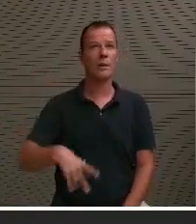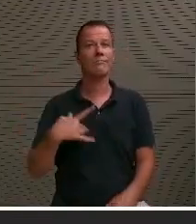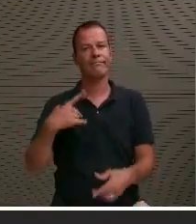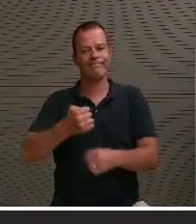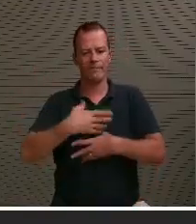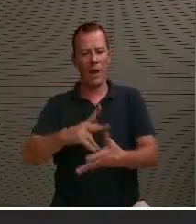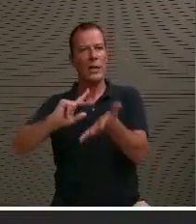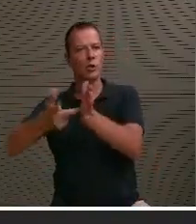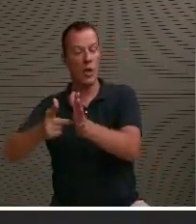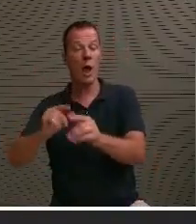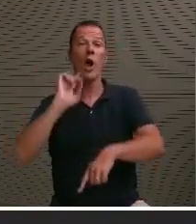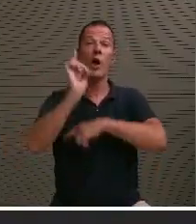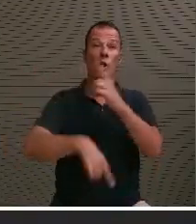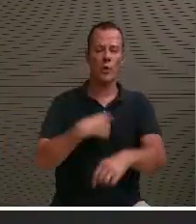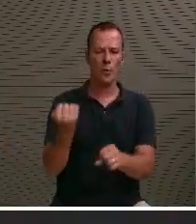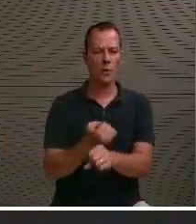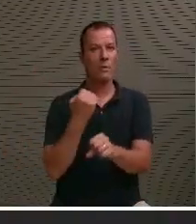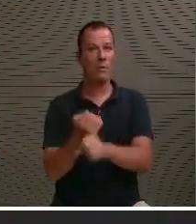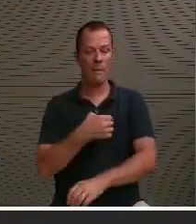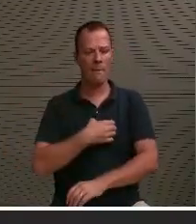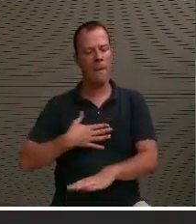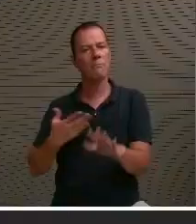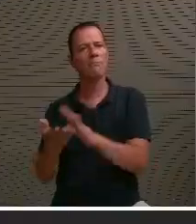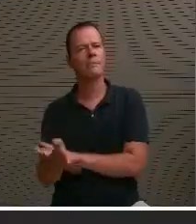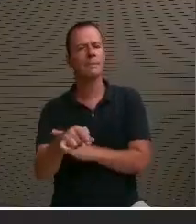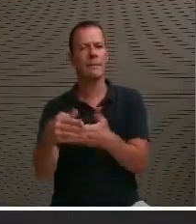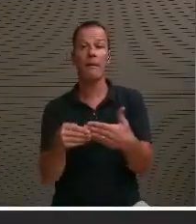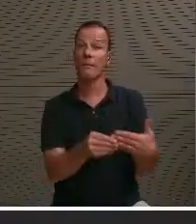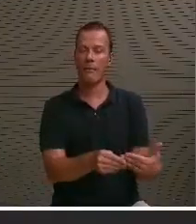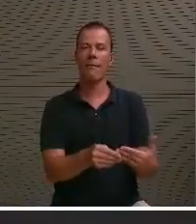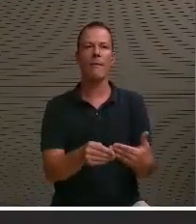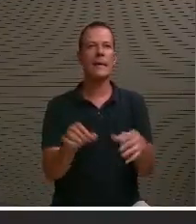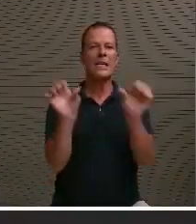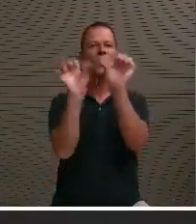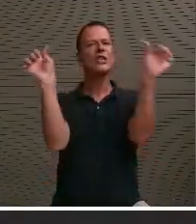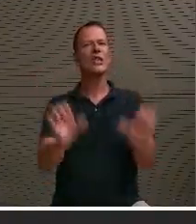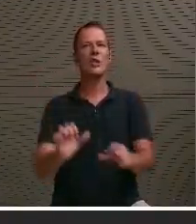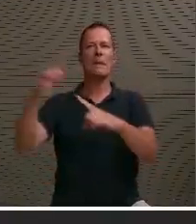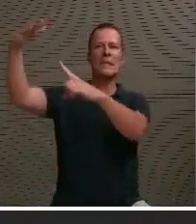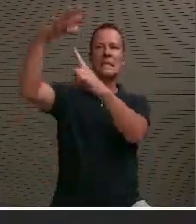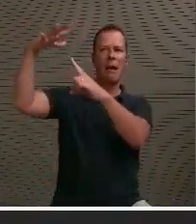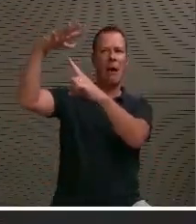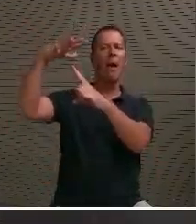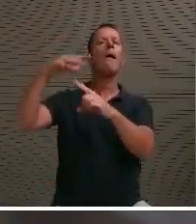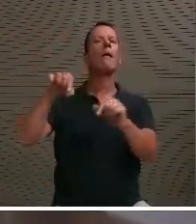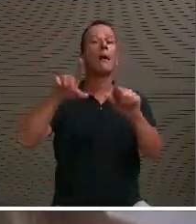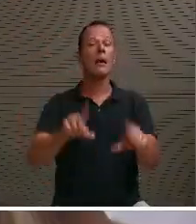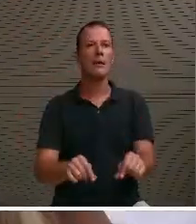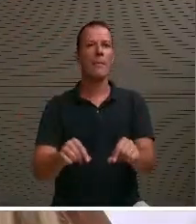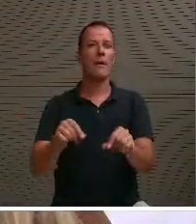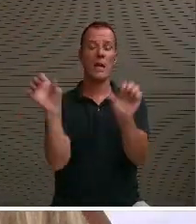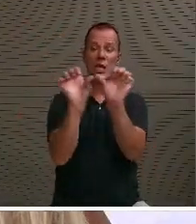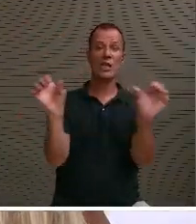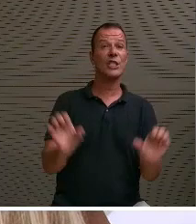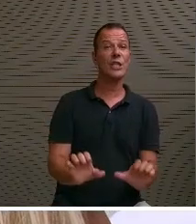in a company leading the satellite systems and unmanned air systems. But one